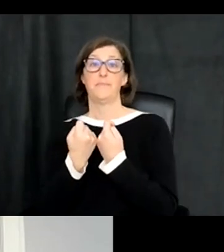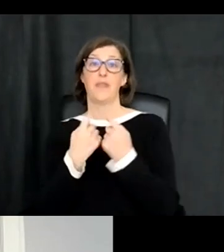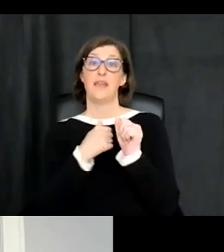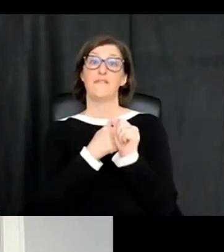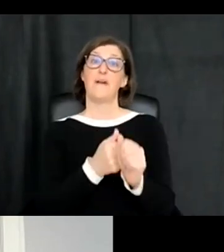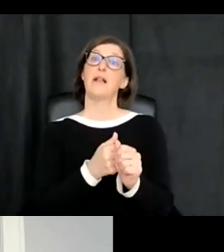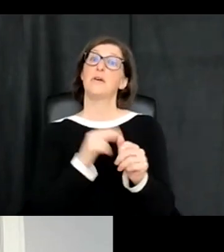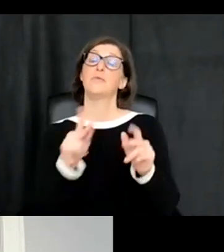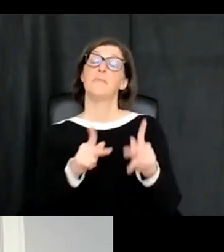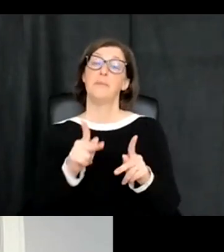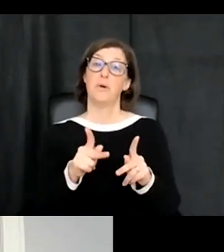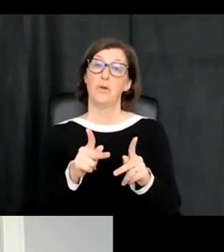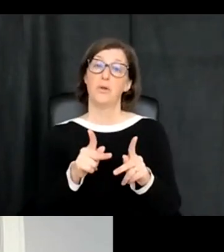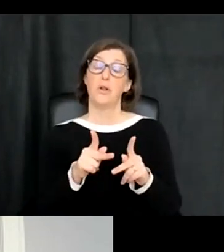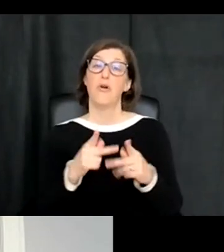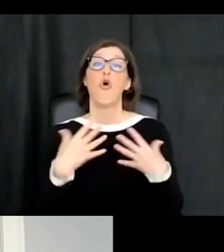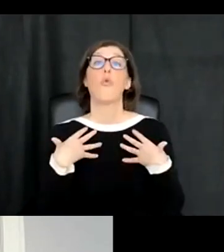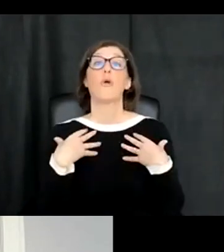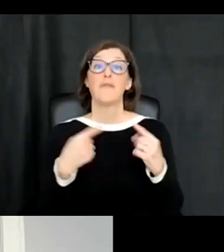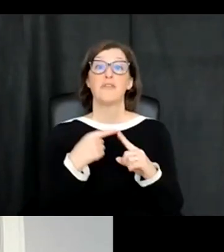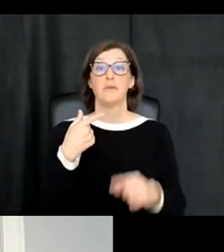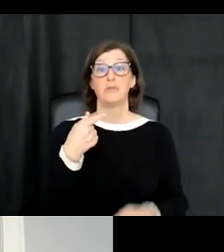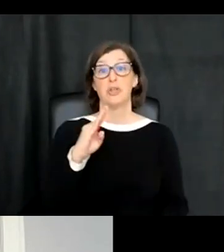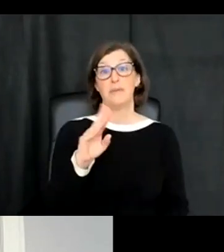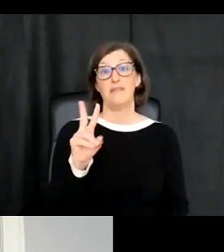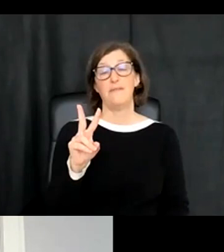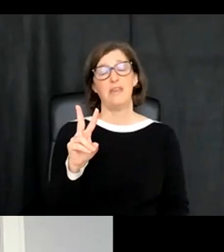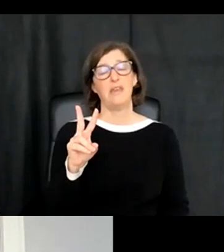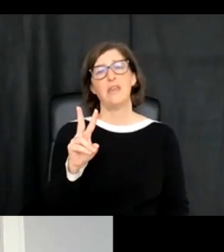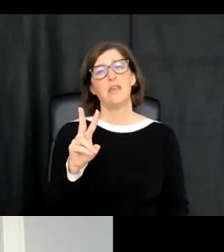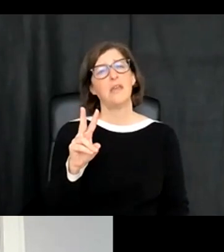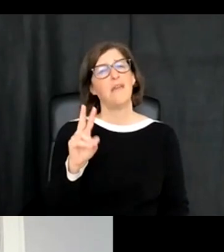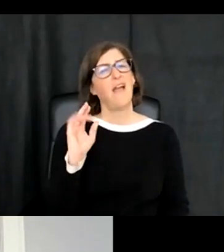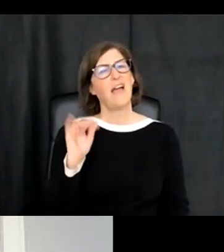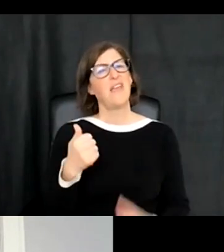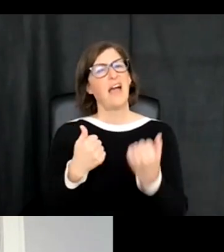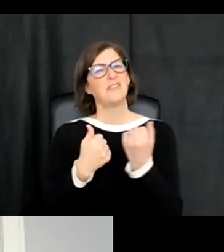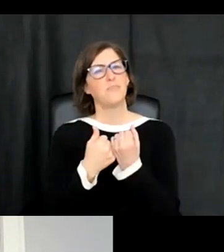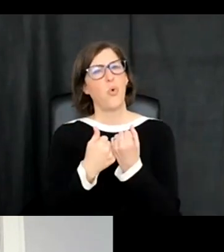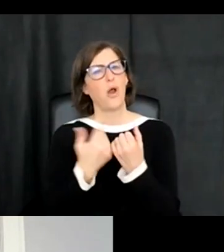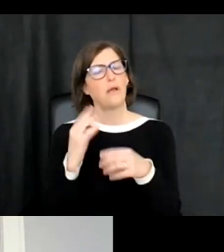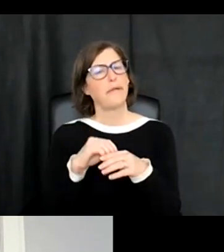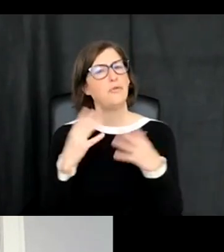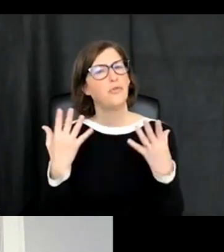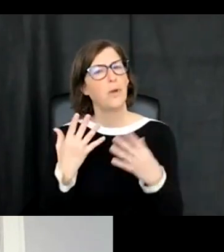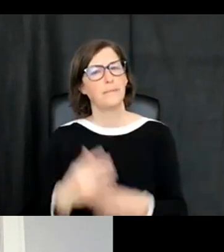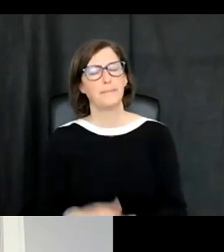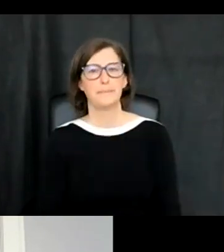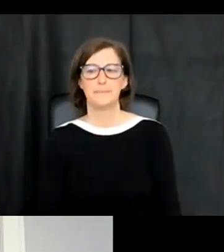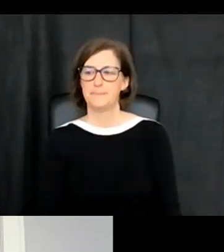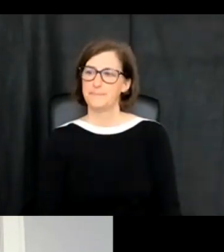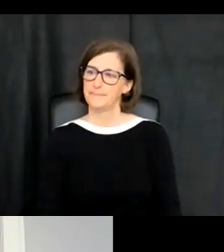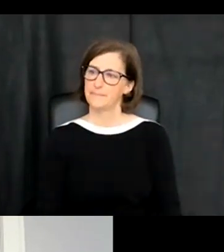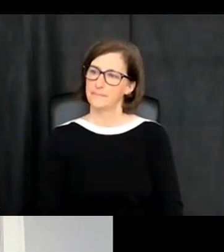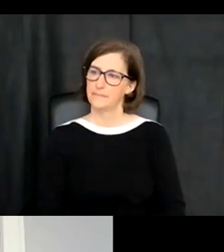who are recovering from GBV and what that support package and follow-up looks like.